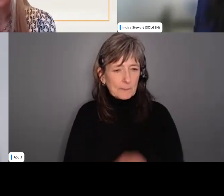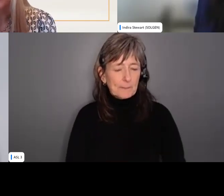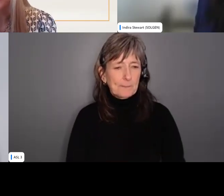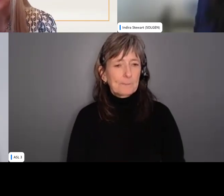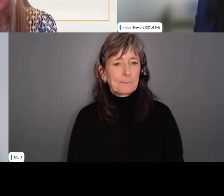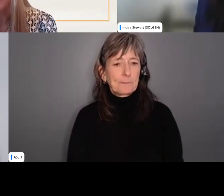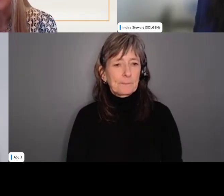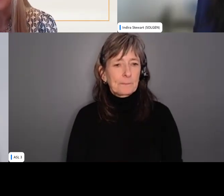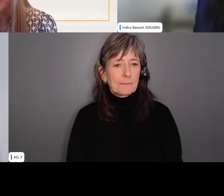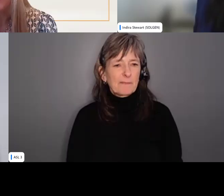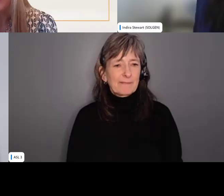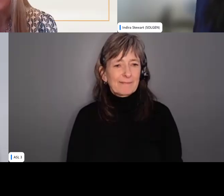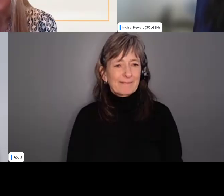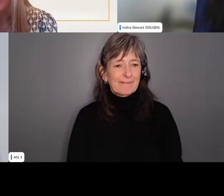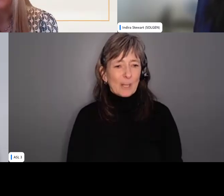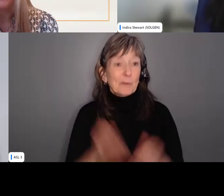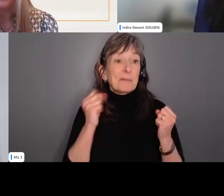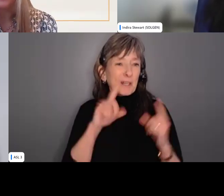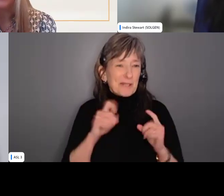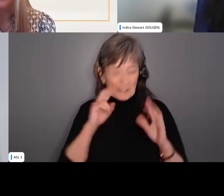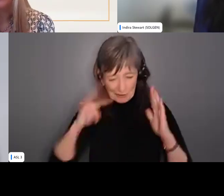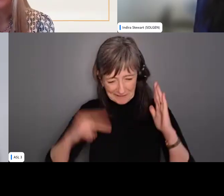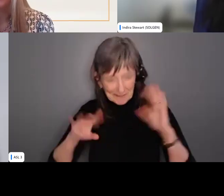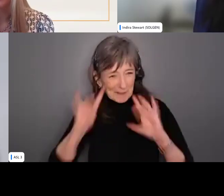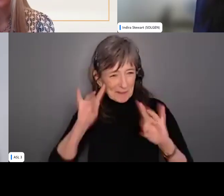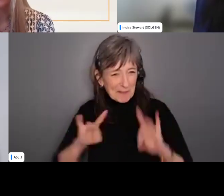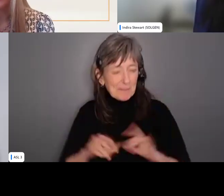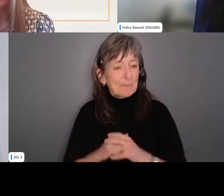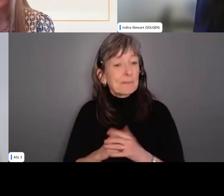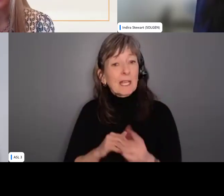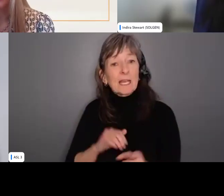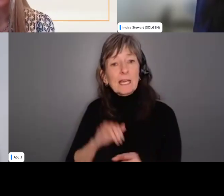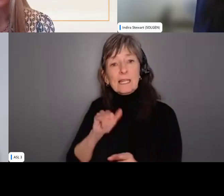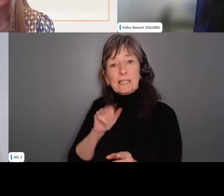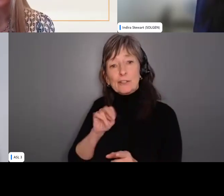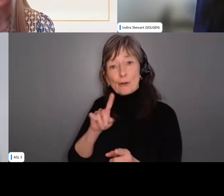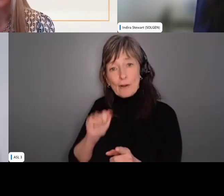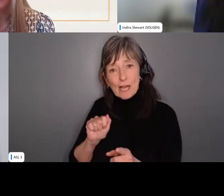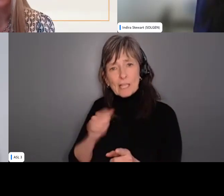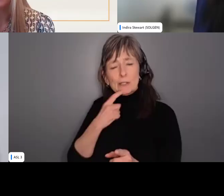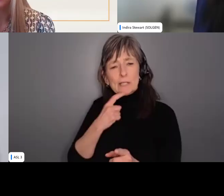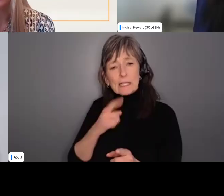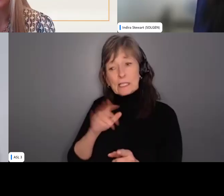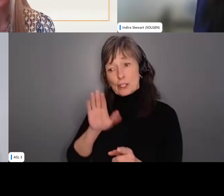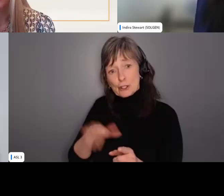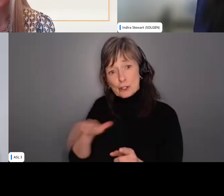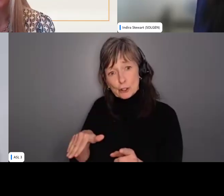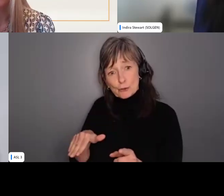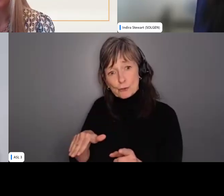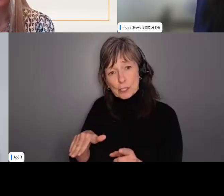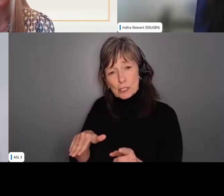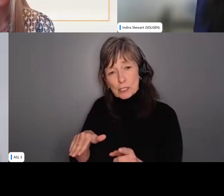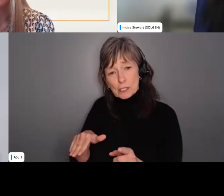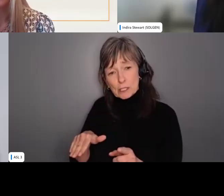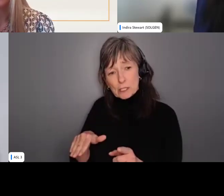Oh, sorry, I'm just going through because we have lots of them happening. Indira, you mentioned mandatory inquests for children with access orders. Can you